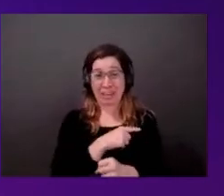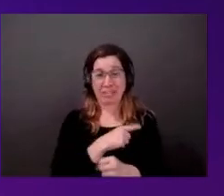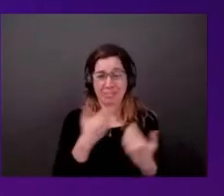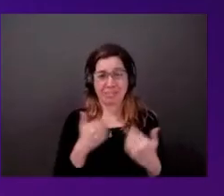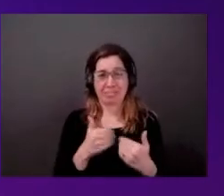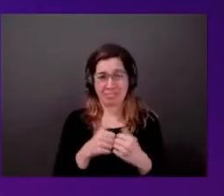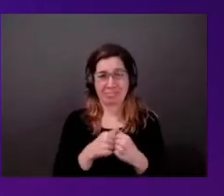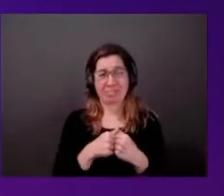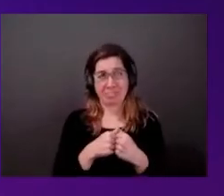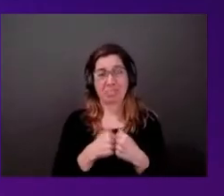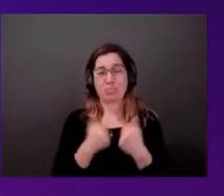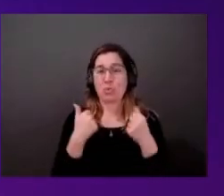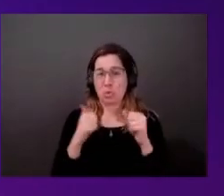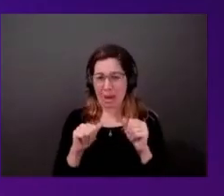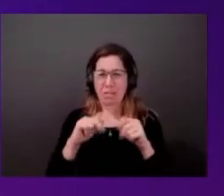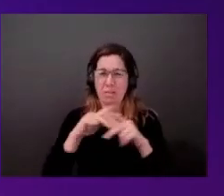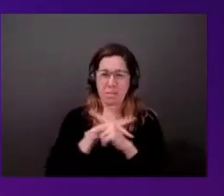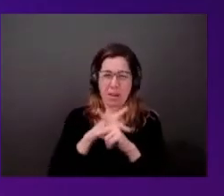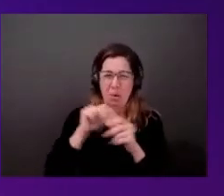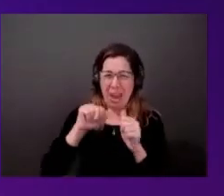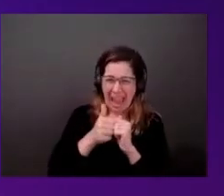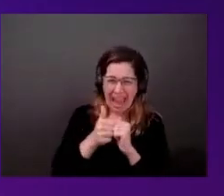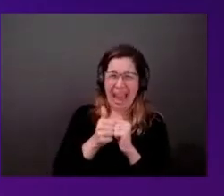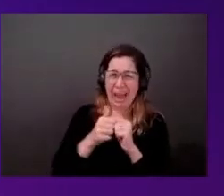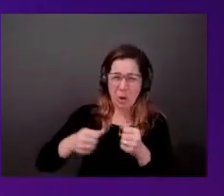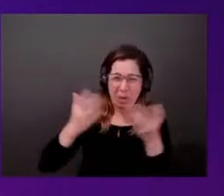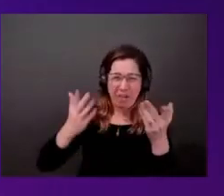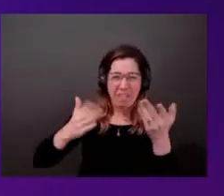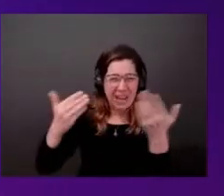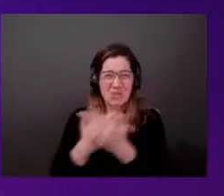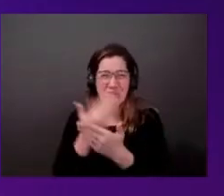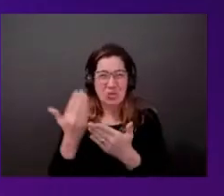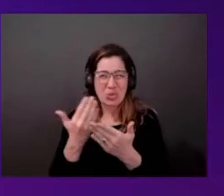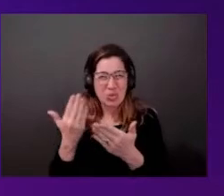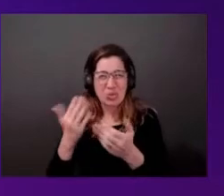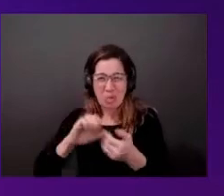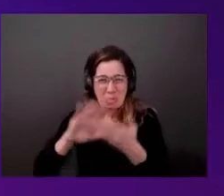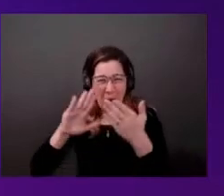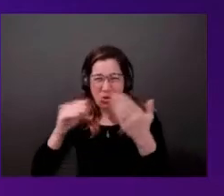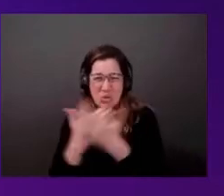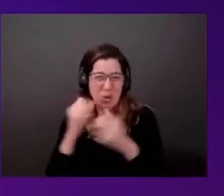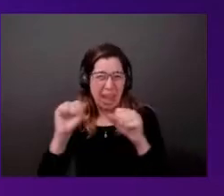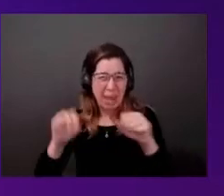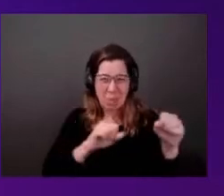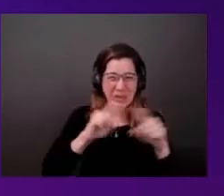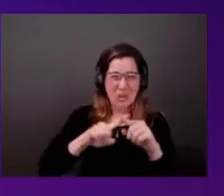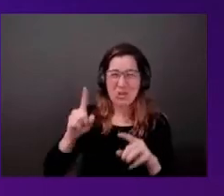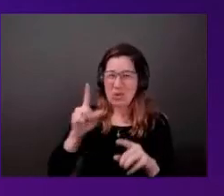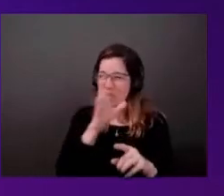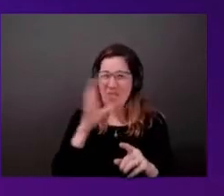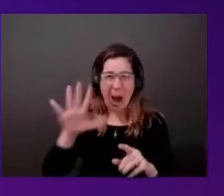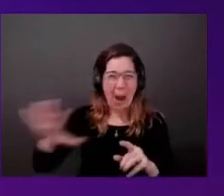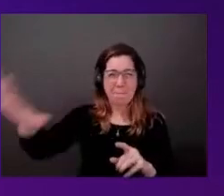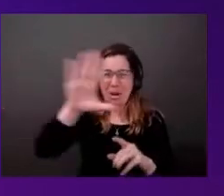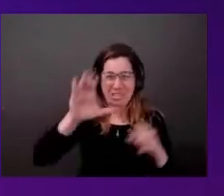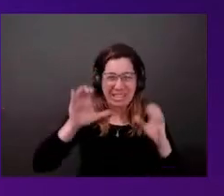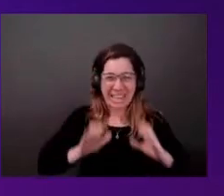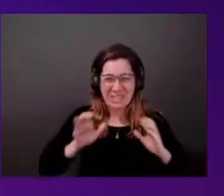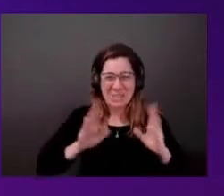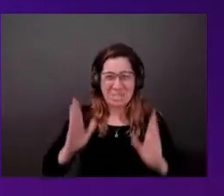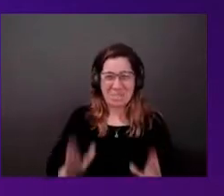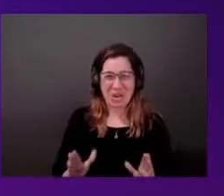new capabilities to our customers. Those are those individuals farming all around the world. And this started